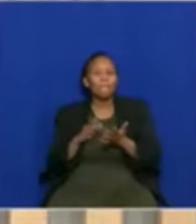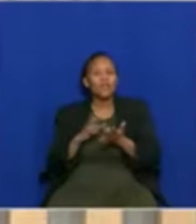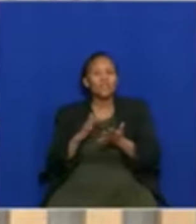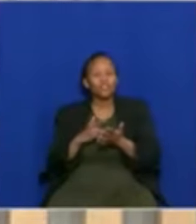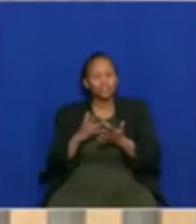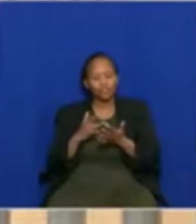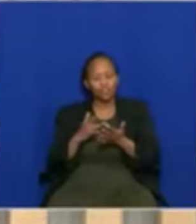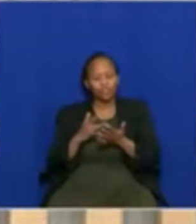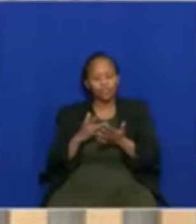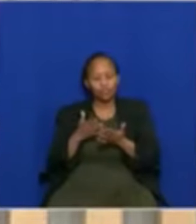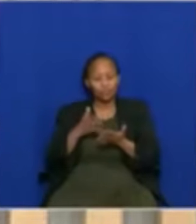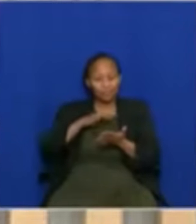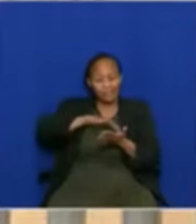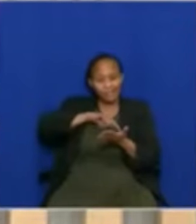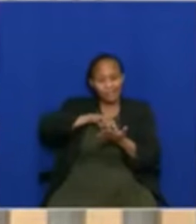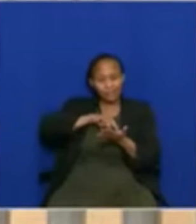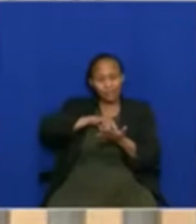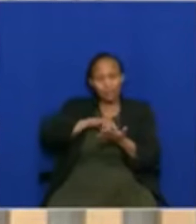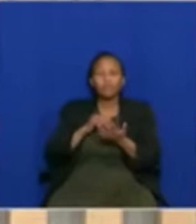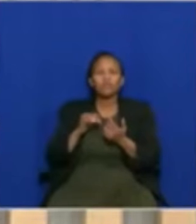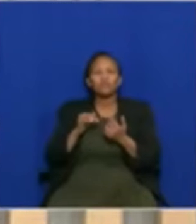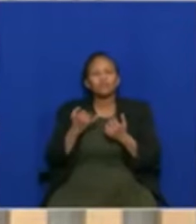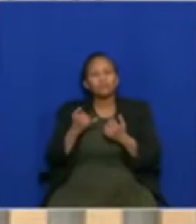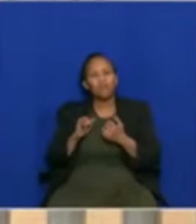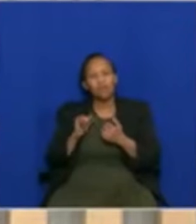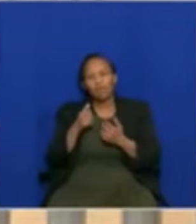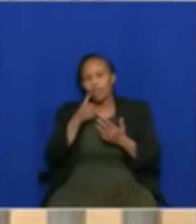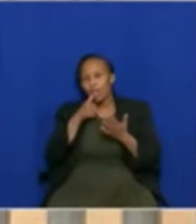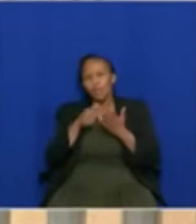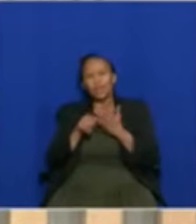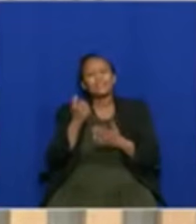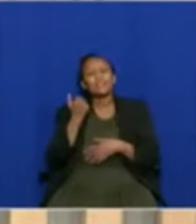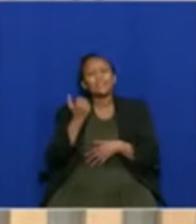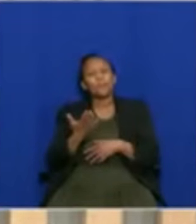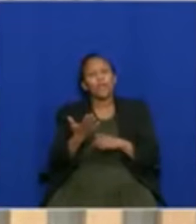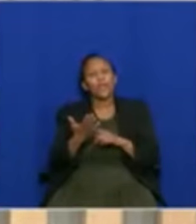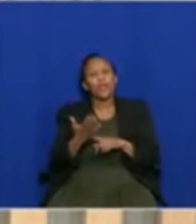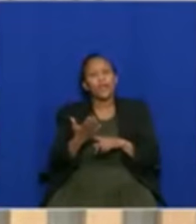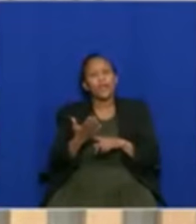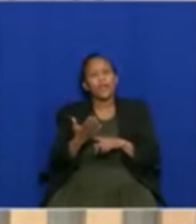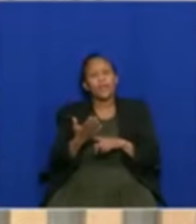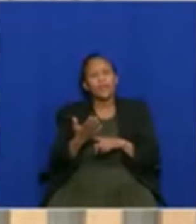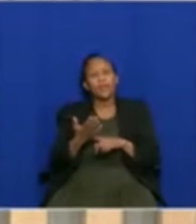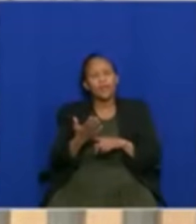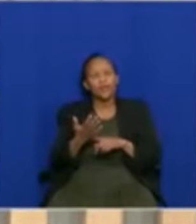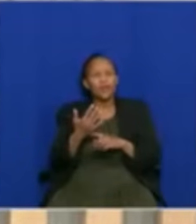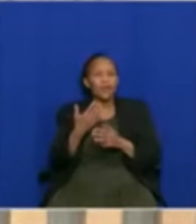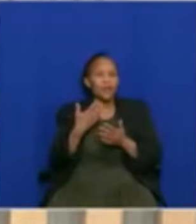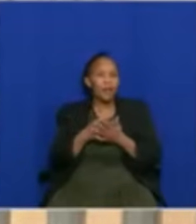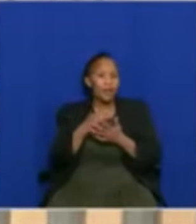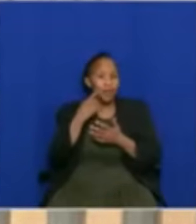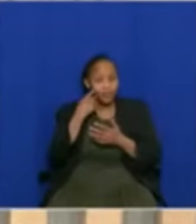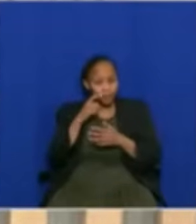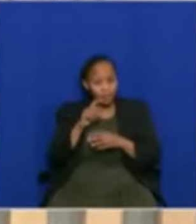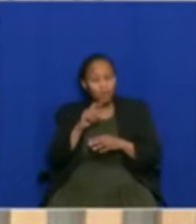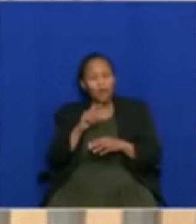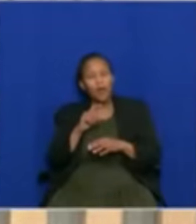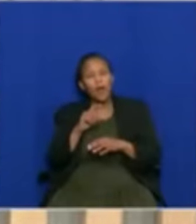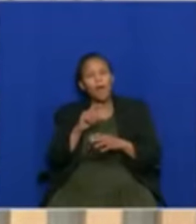We are still with the summons. Can I take us to a page before 2117?